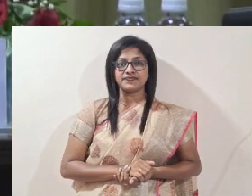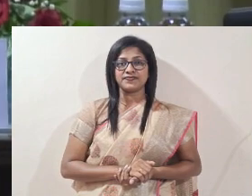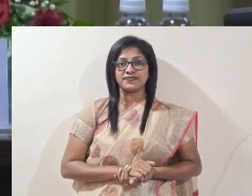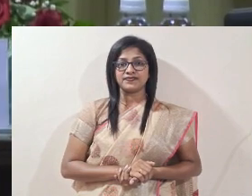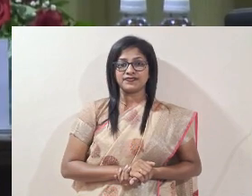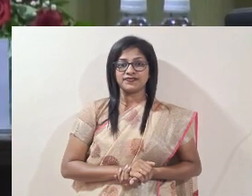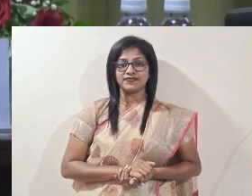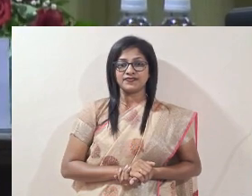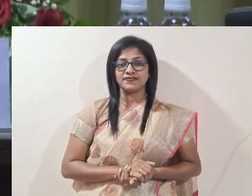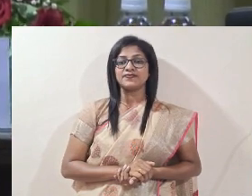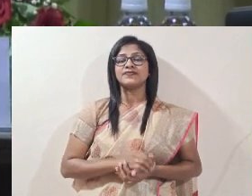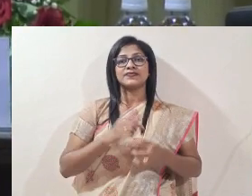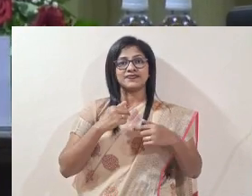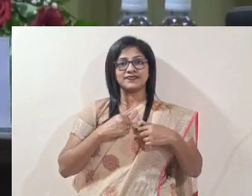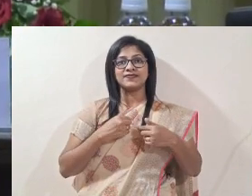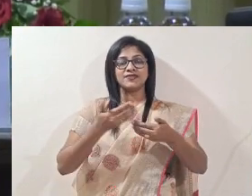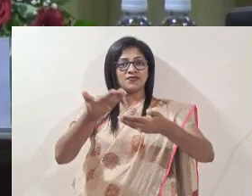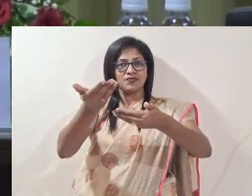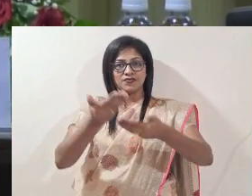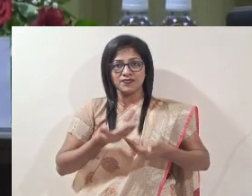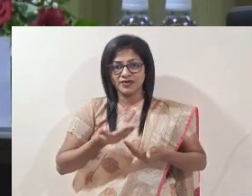and I welcome you to this